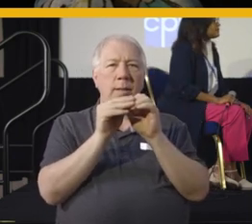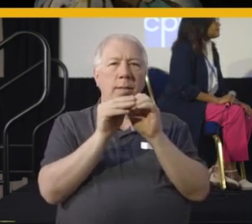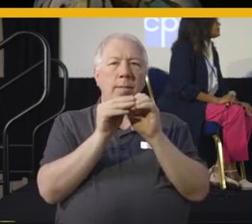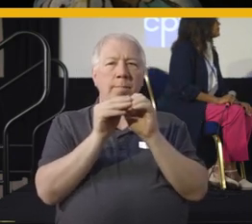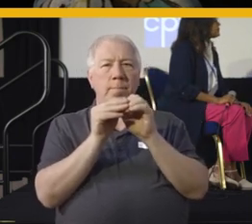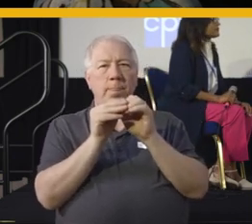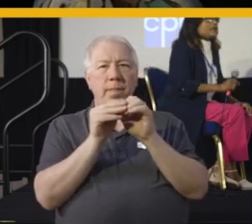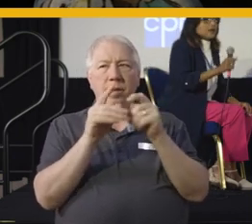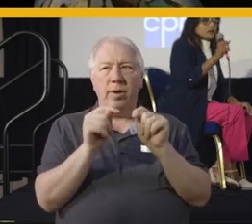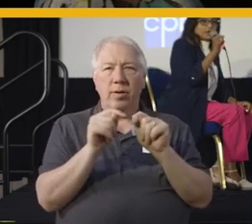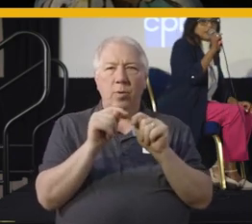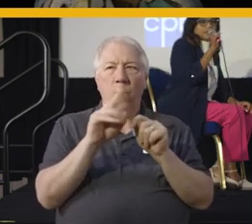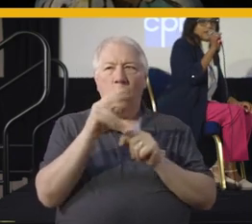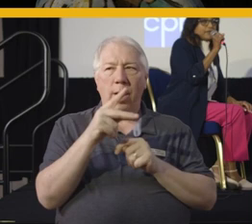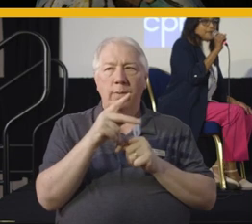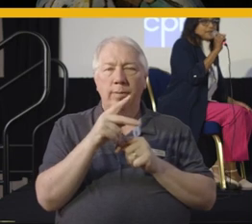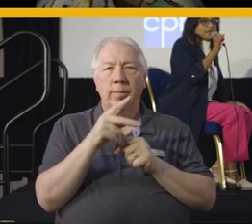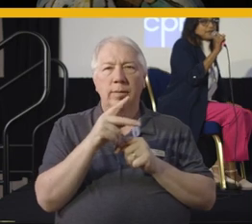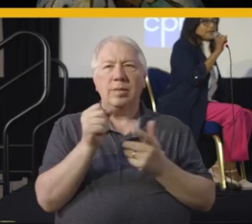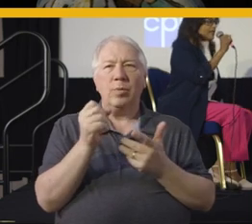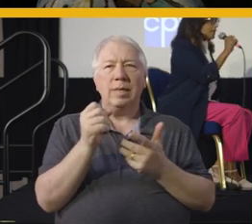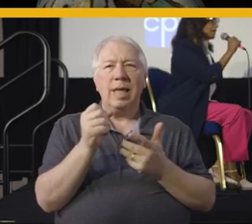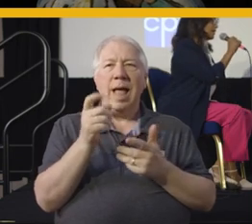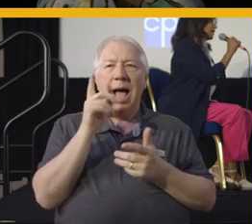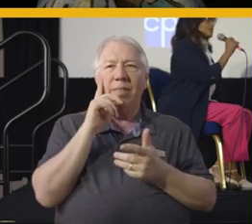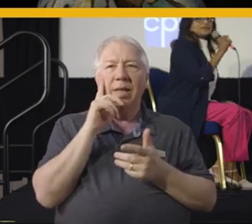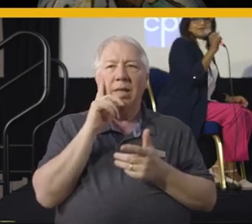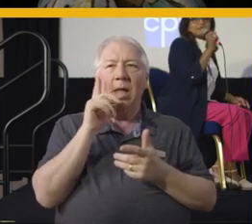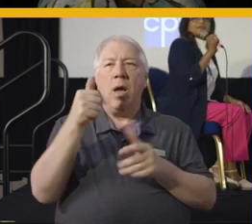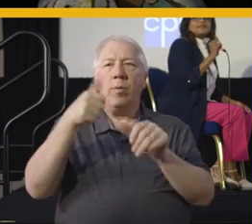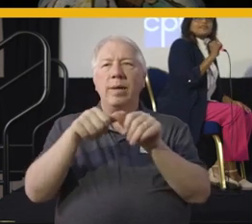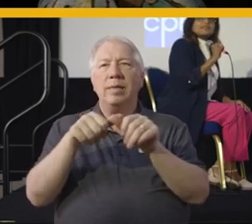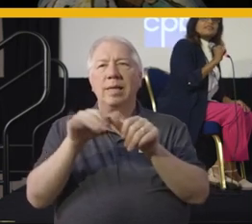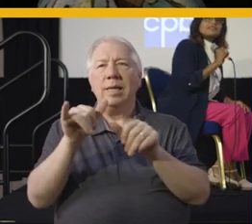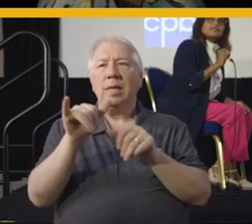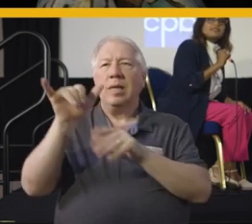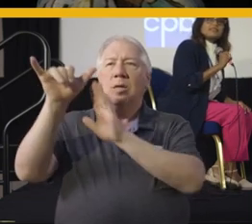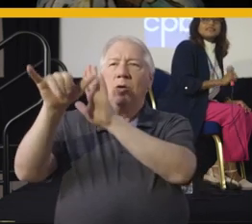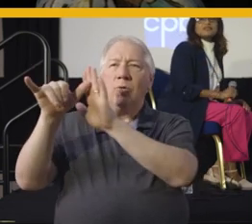And I know we're trying to wrap here, so it might be better. We're trying to wrap, so I think we're going to have to... Remind you, like,